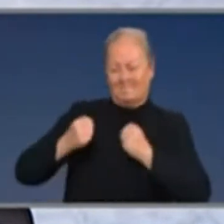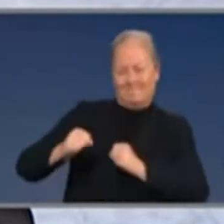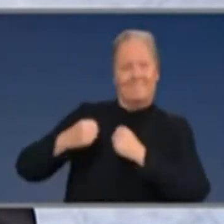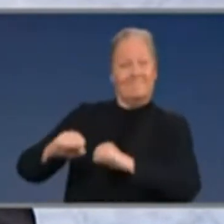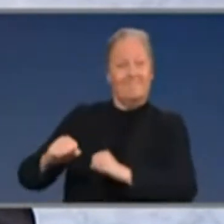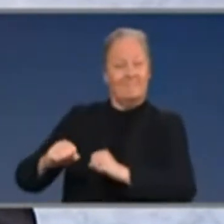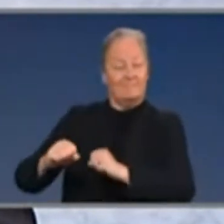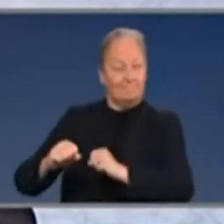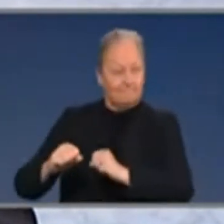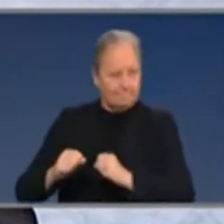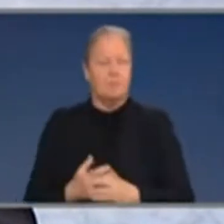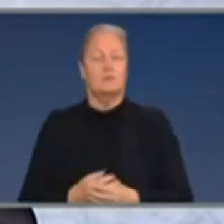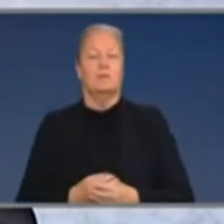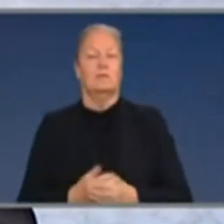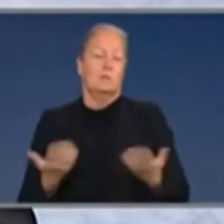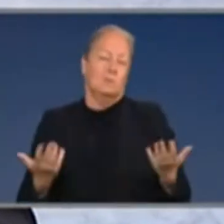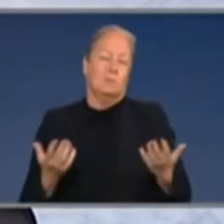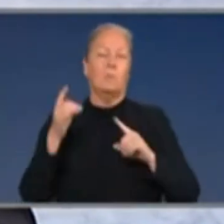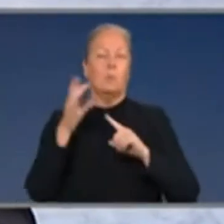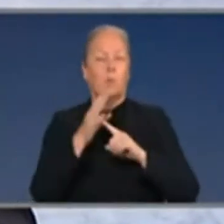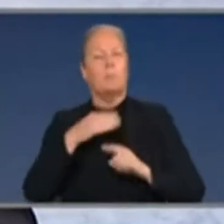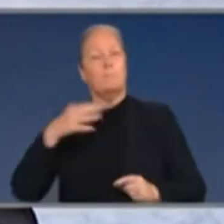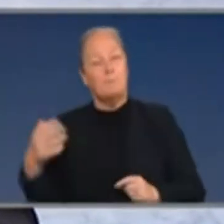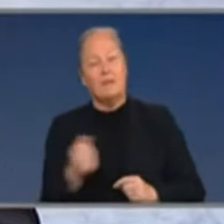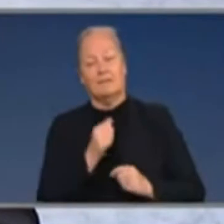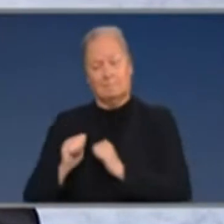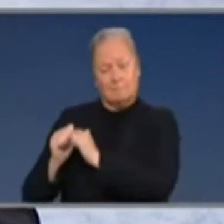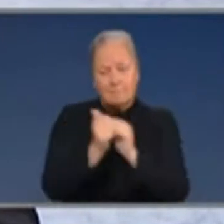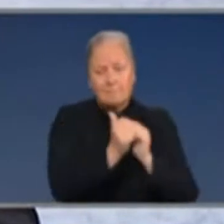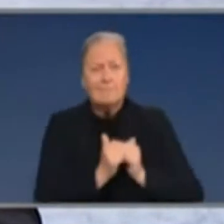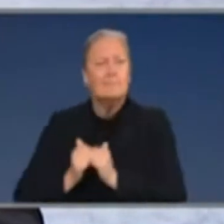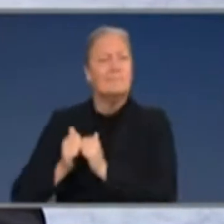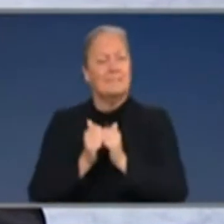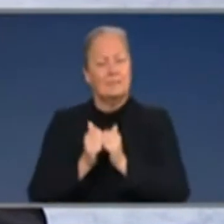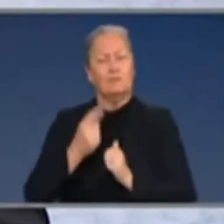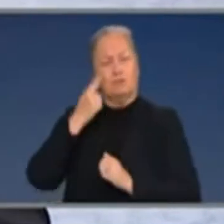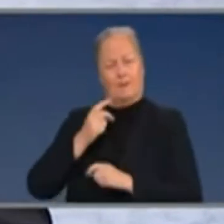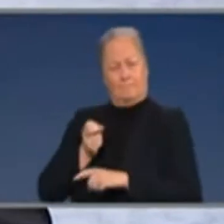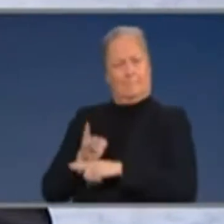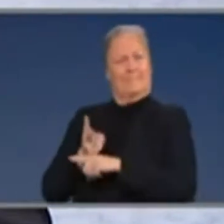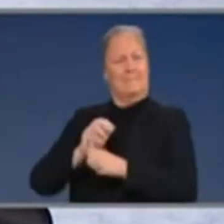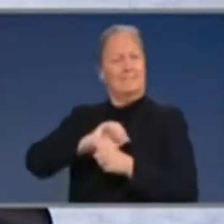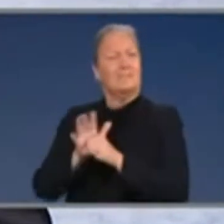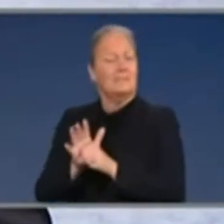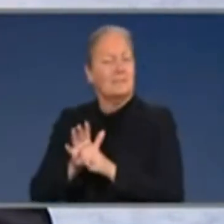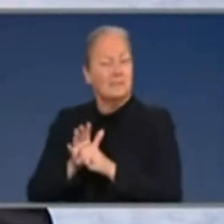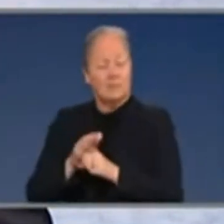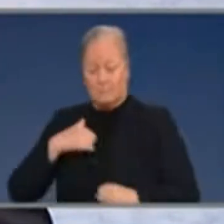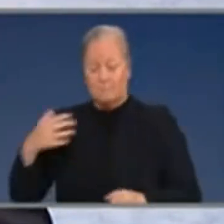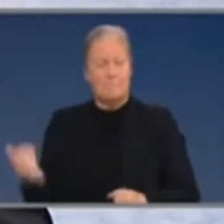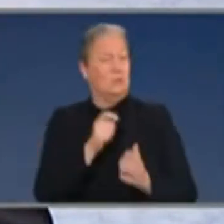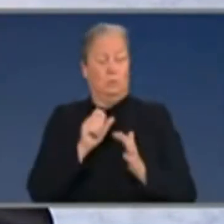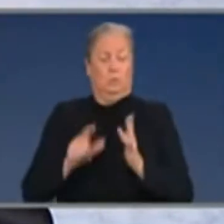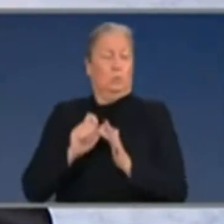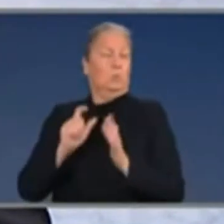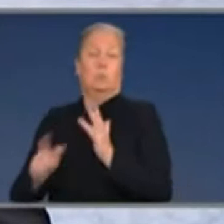have that effect also. And so it's important that we continue to work together to get on top of this and to take whatever actions are necessary. The